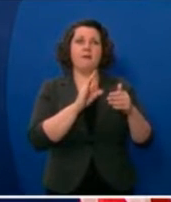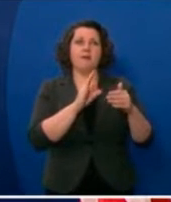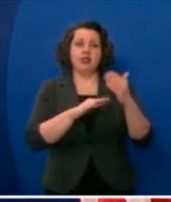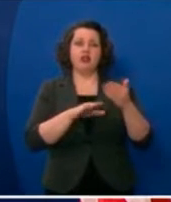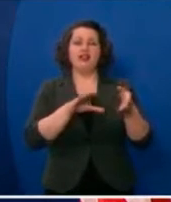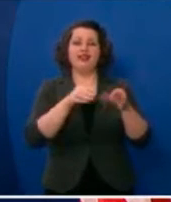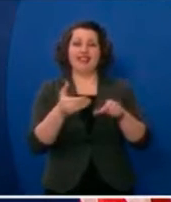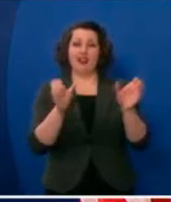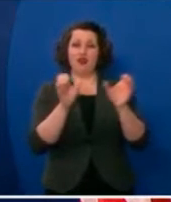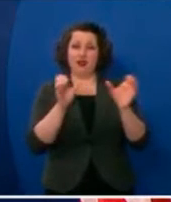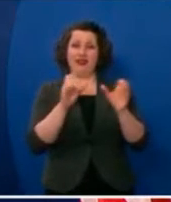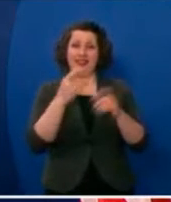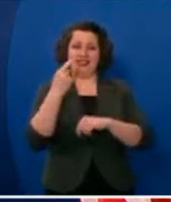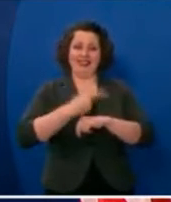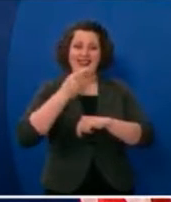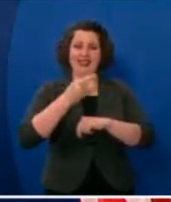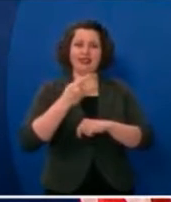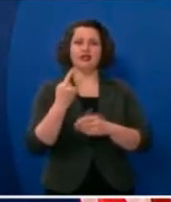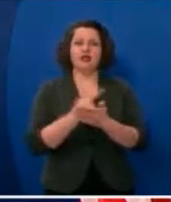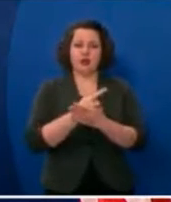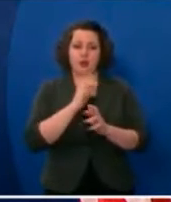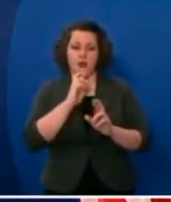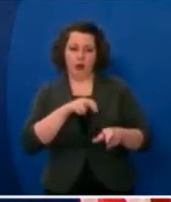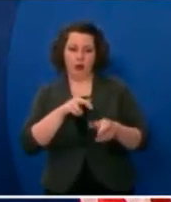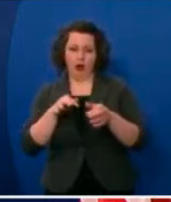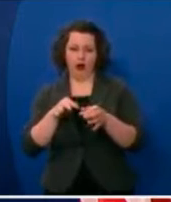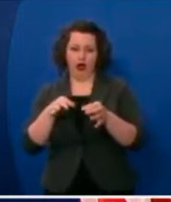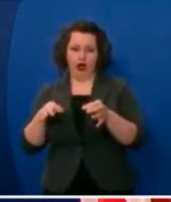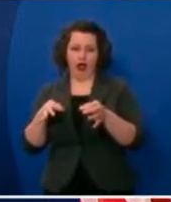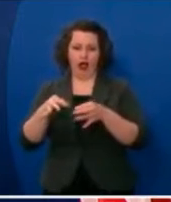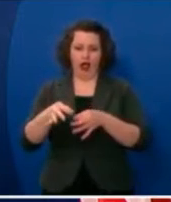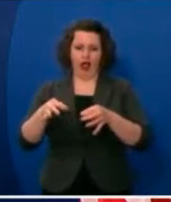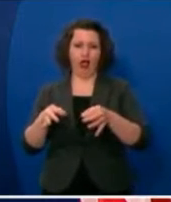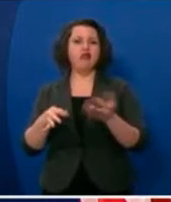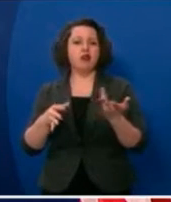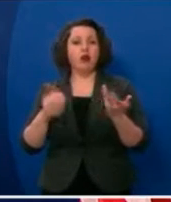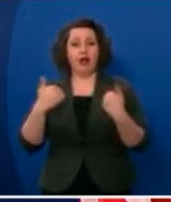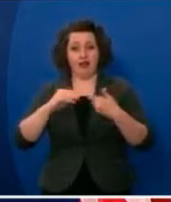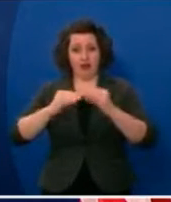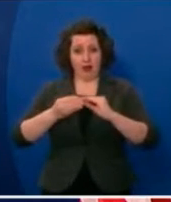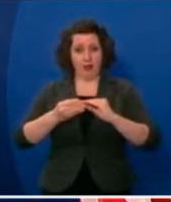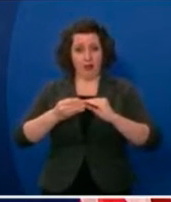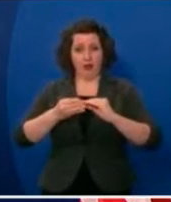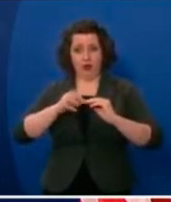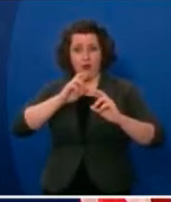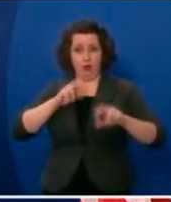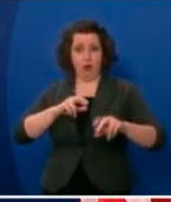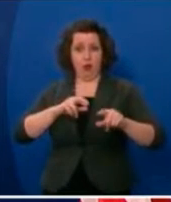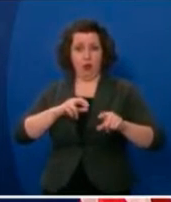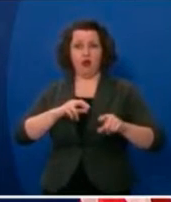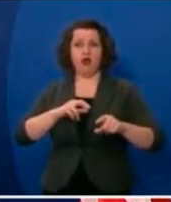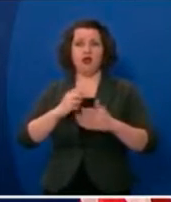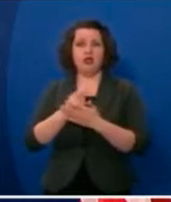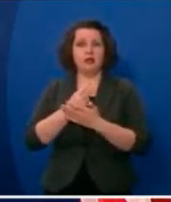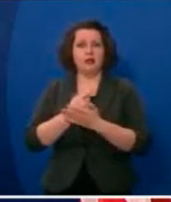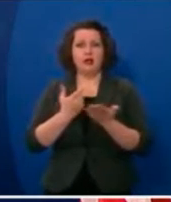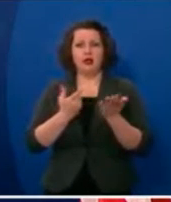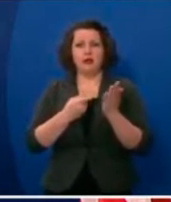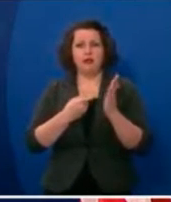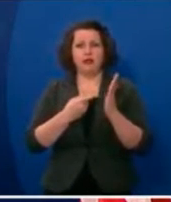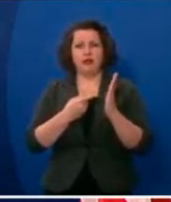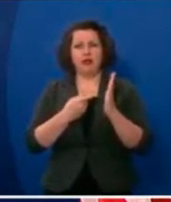So sometimes that lags in how we report them. So even though we have a number that's reported today, sometimes that's actually reflected over